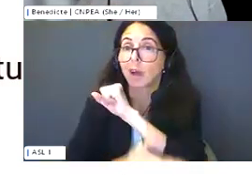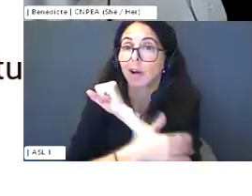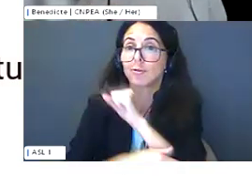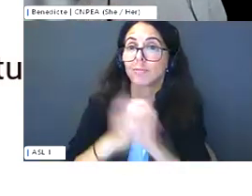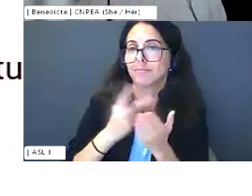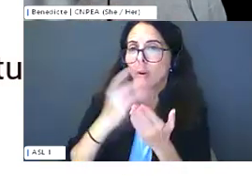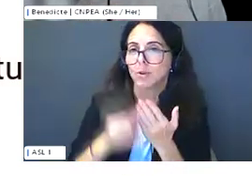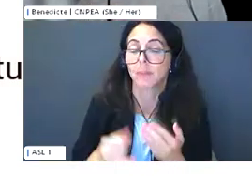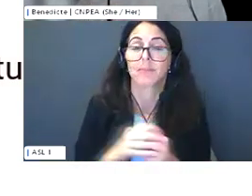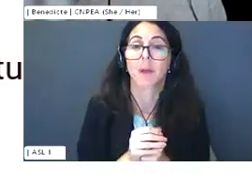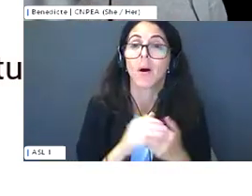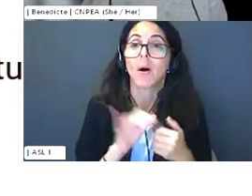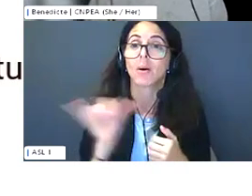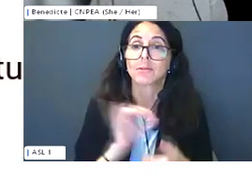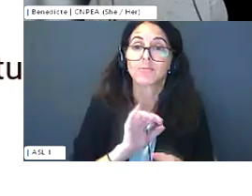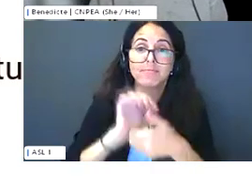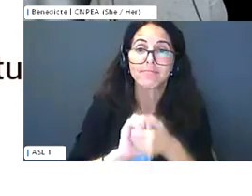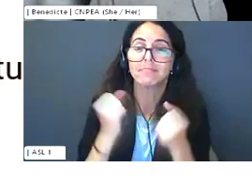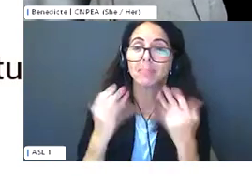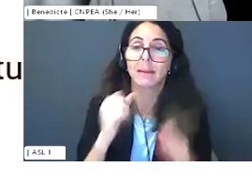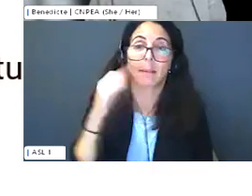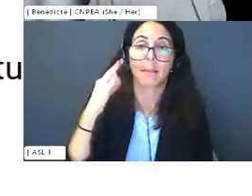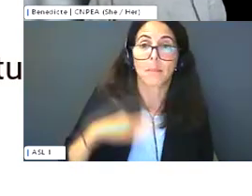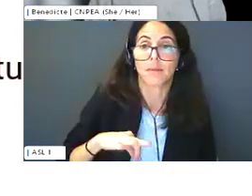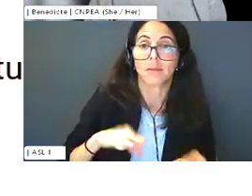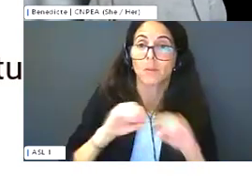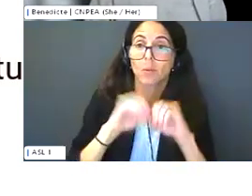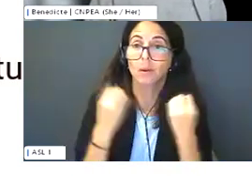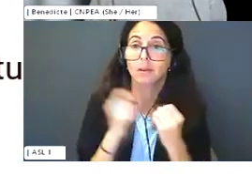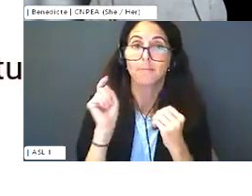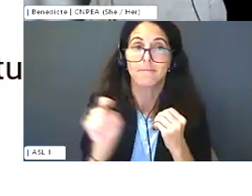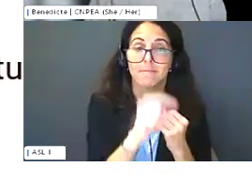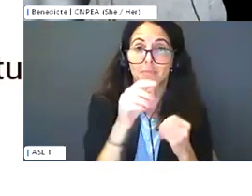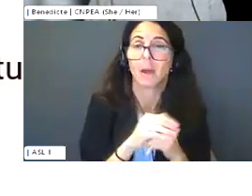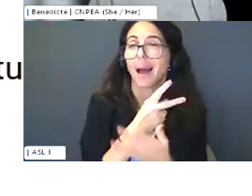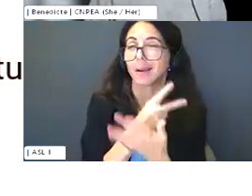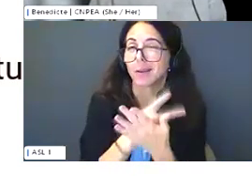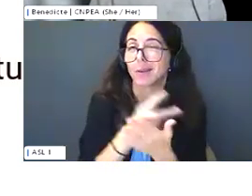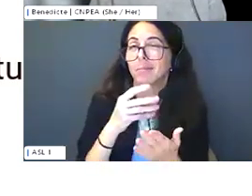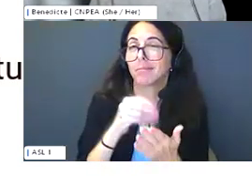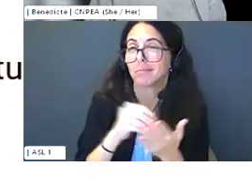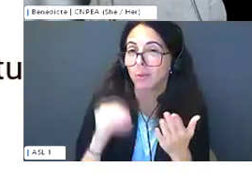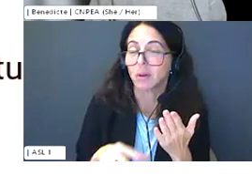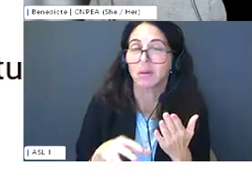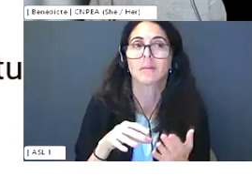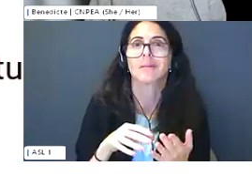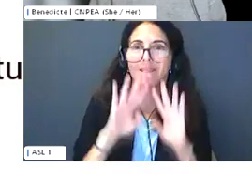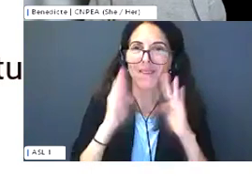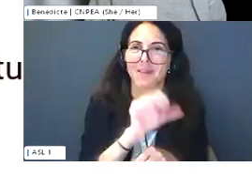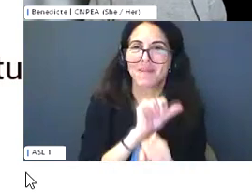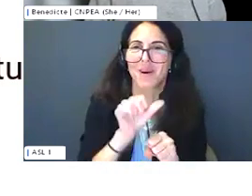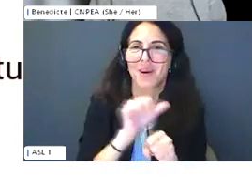is also engaged with many nonprofit organizations and graduate students in her research work. I know they have a